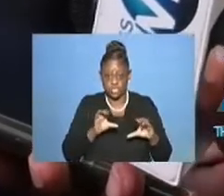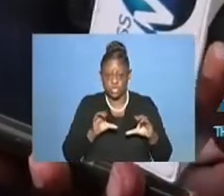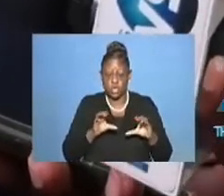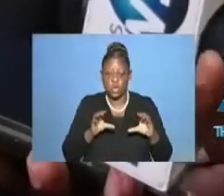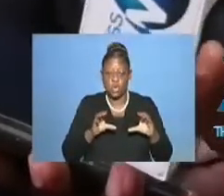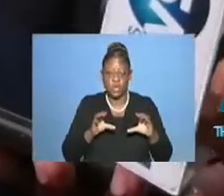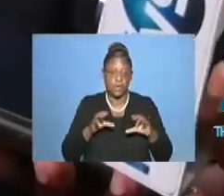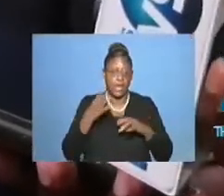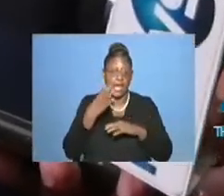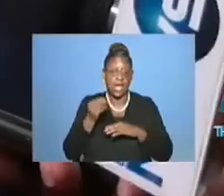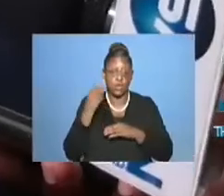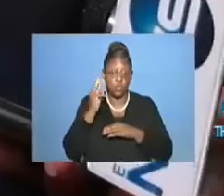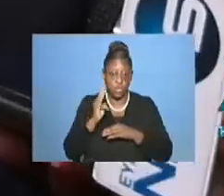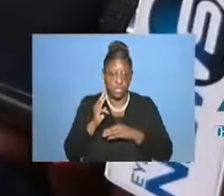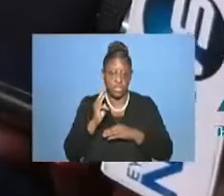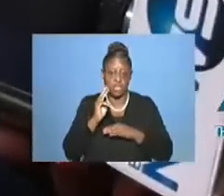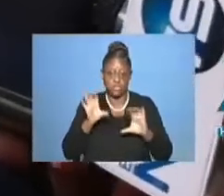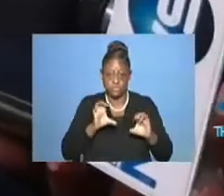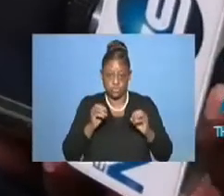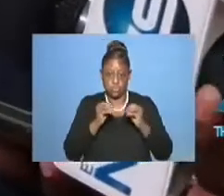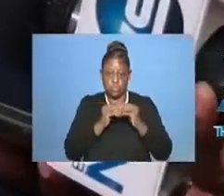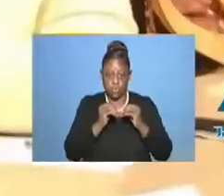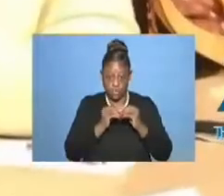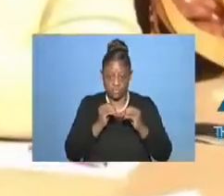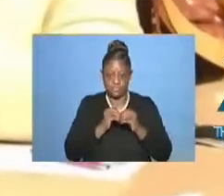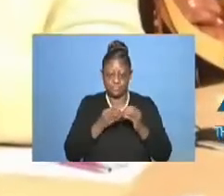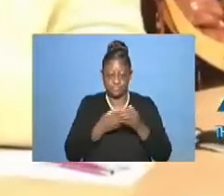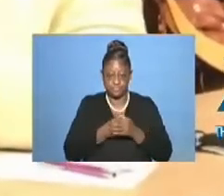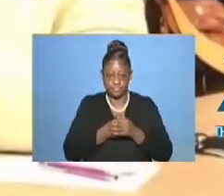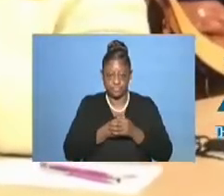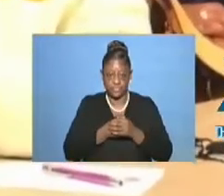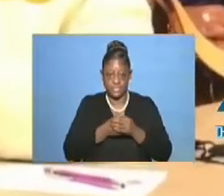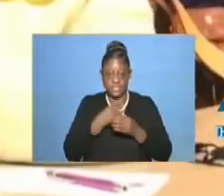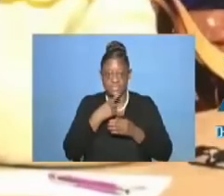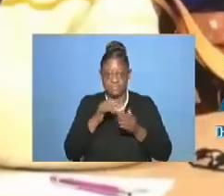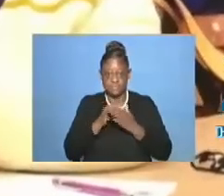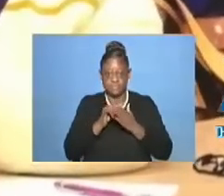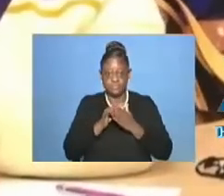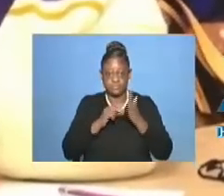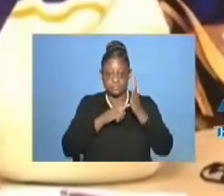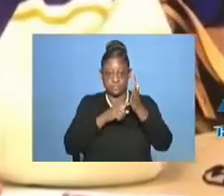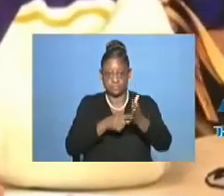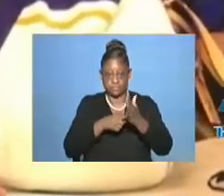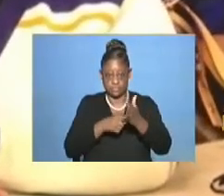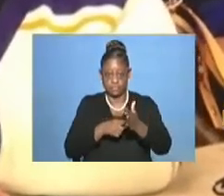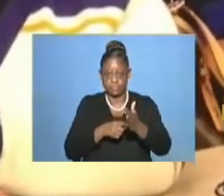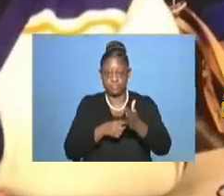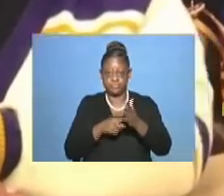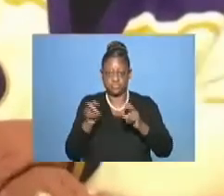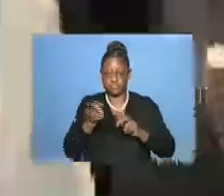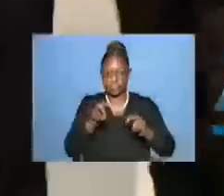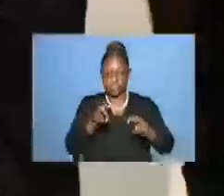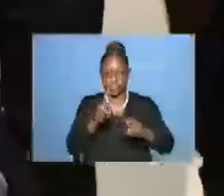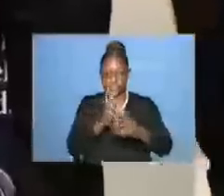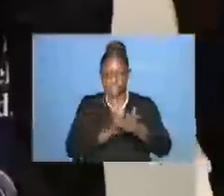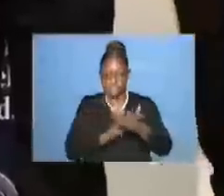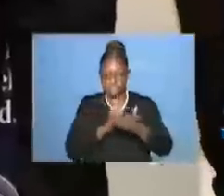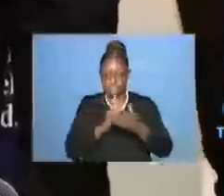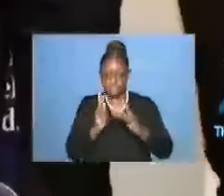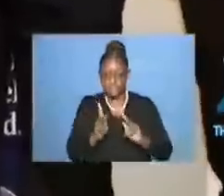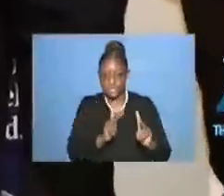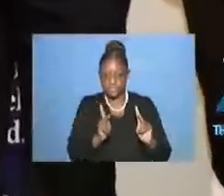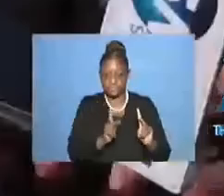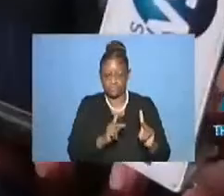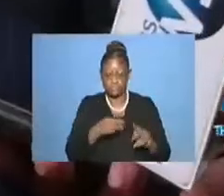more. That's the nature of the business. At this juncture, he disclosed his upcoming travel plan. We have plans